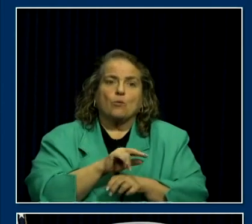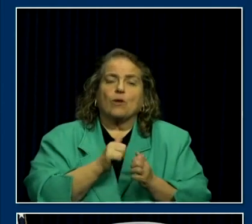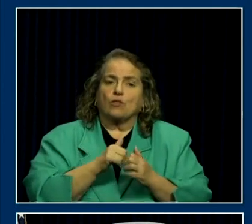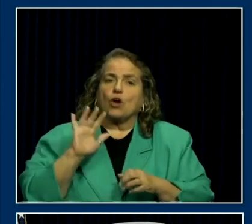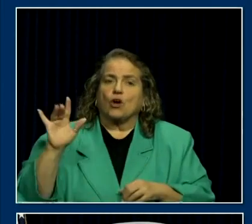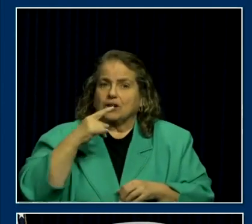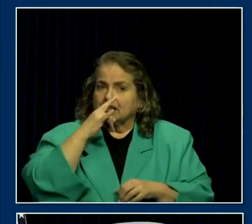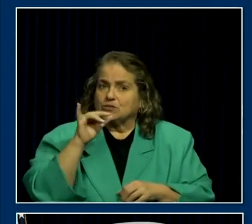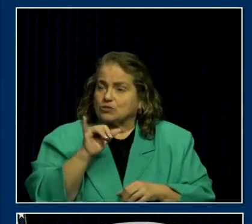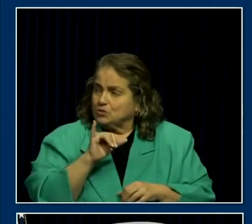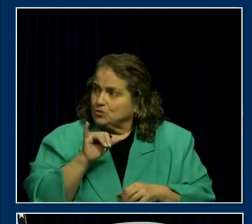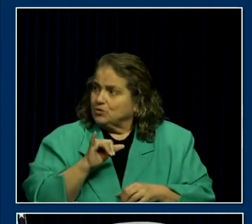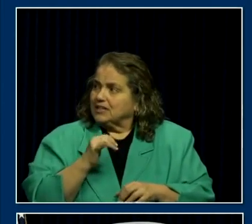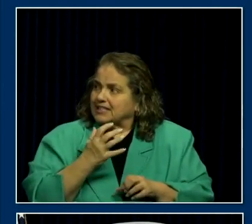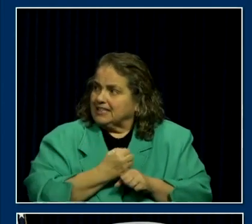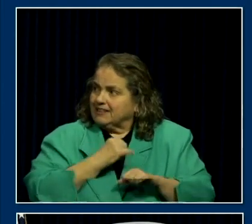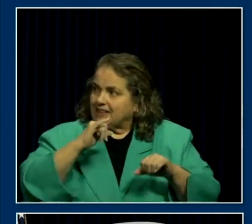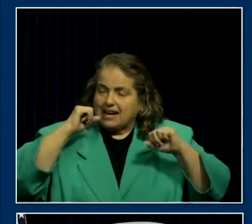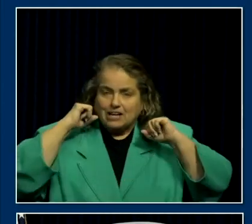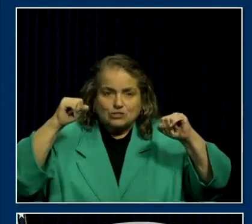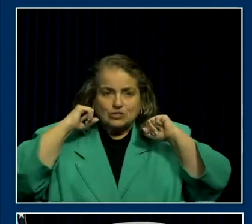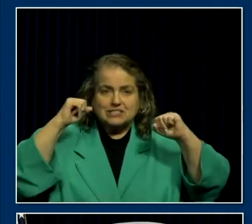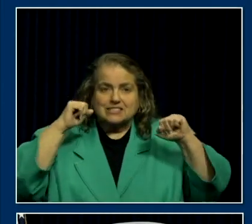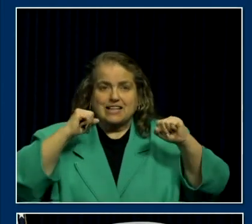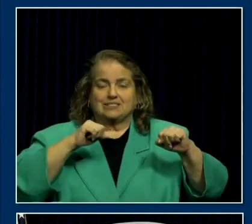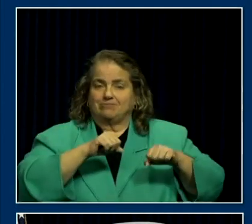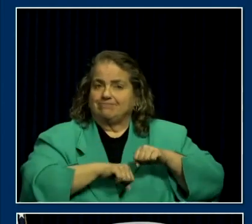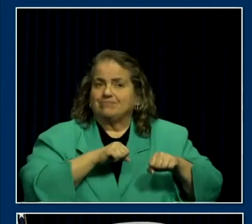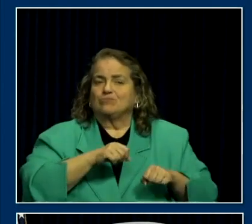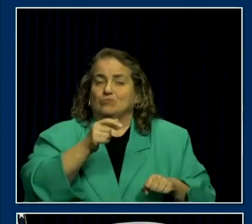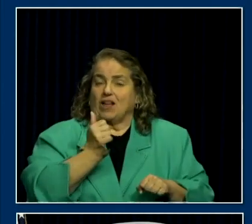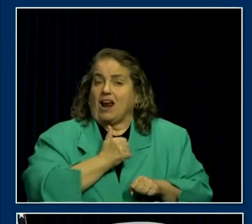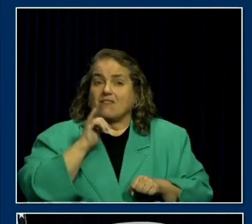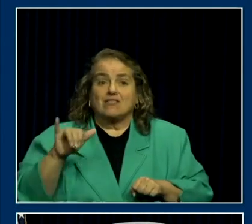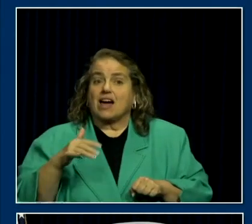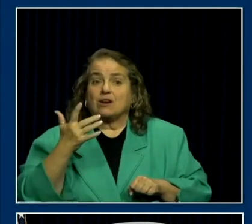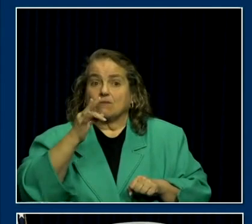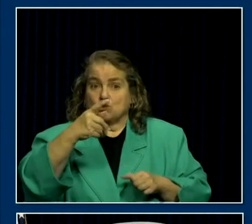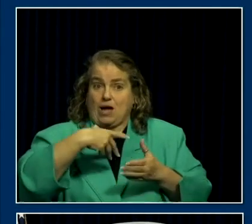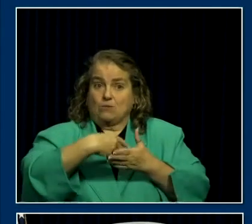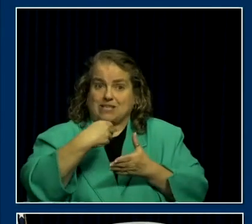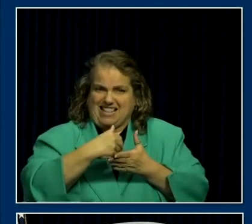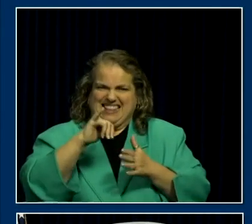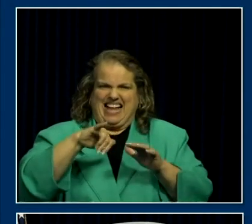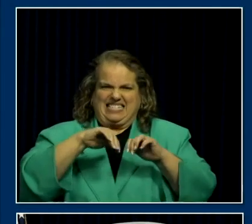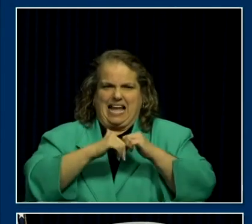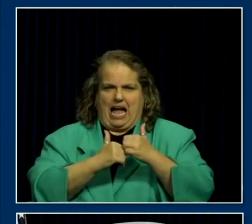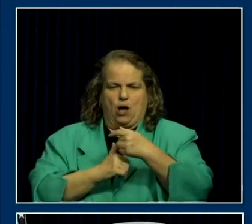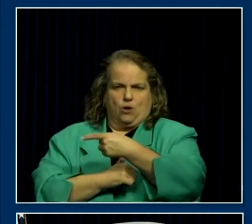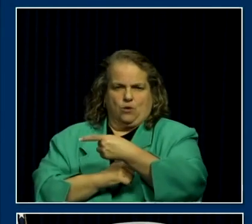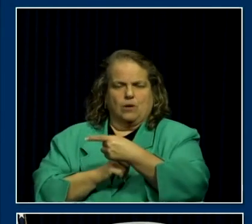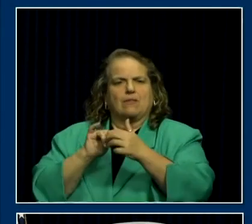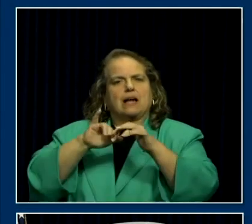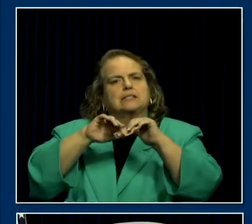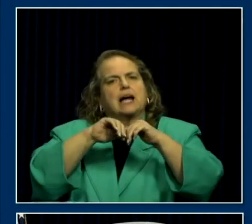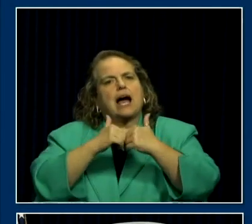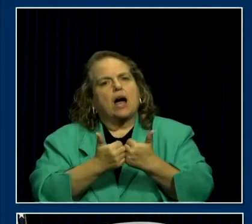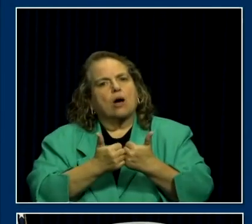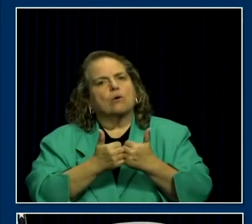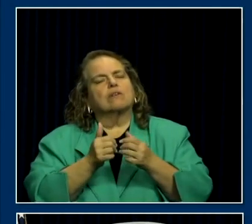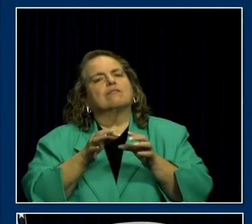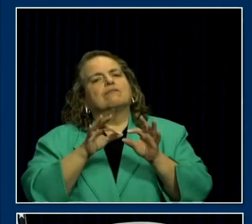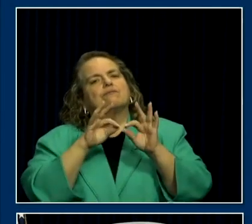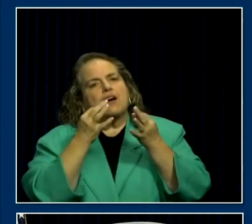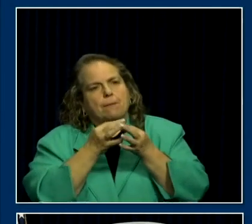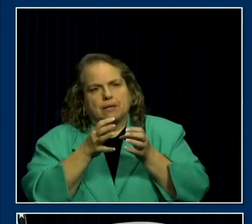kids, getting that exercise. What I love here is if you're going to go outside, this is how we have to do it. It's about going out as a